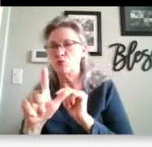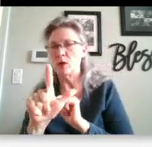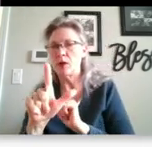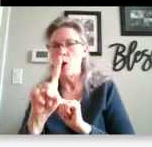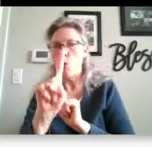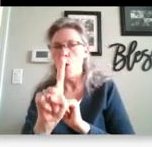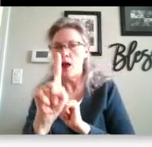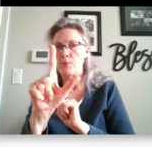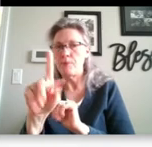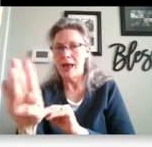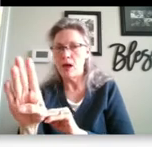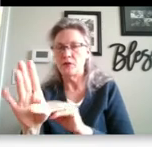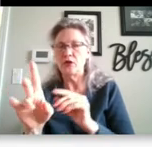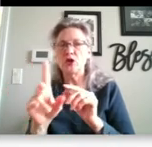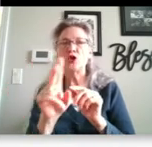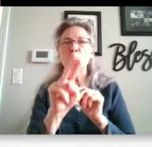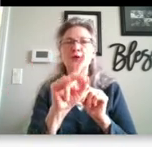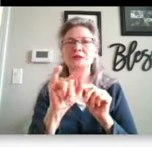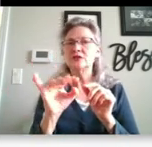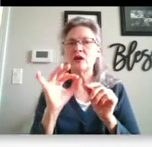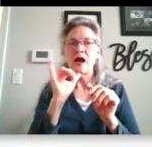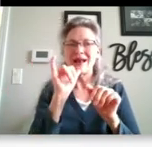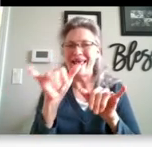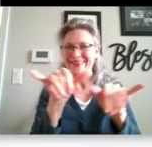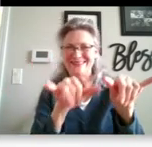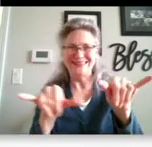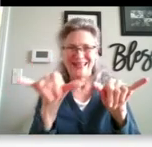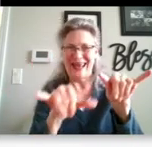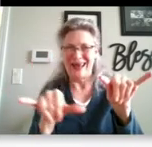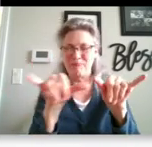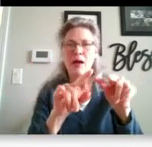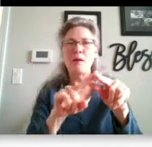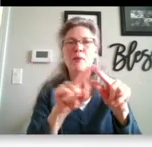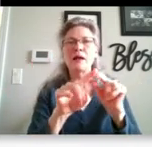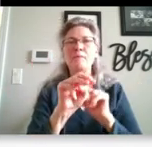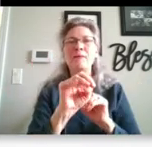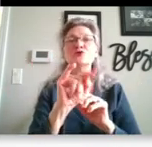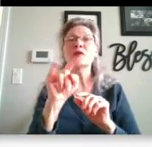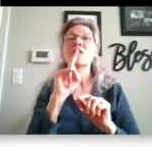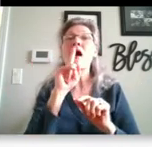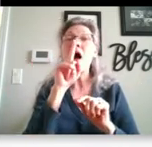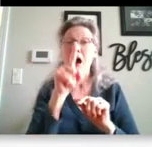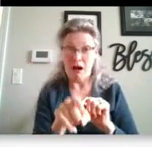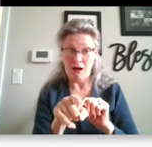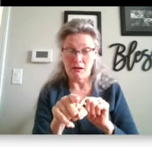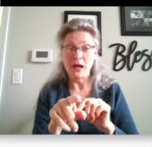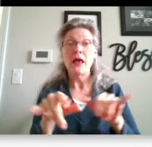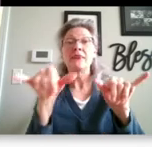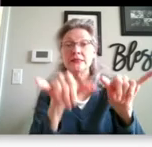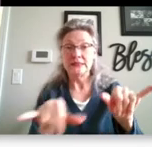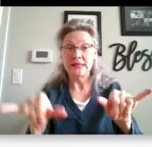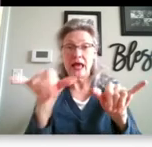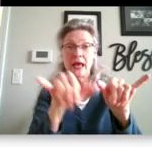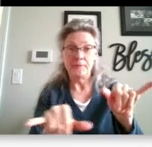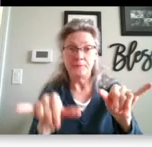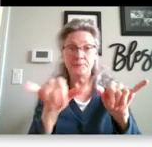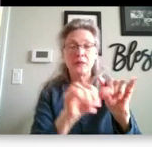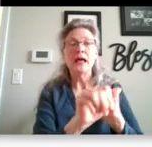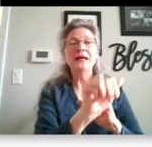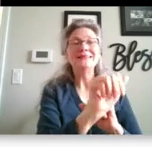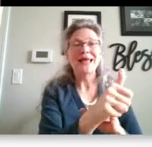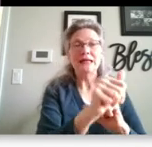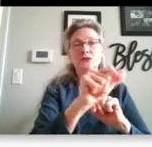relate to each other are not consistent from one unit to the next. That's not true in the metric system. So I want us to start by thinking about place